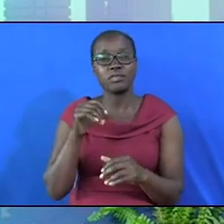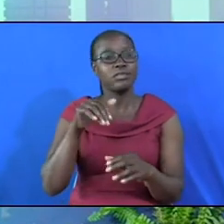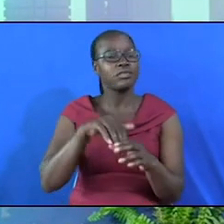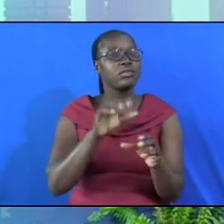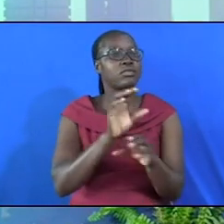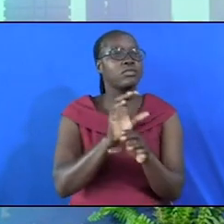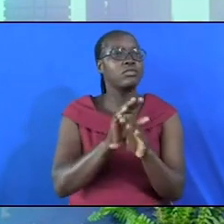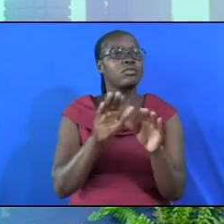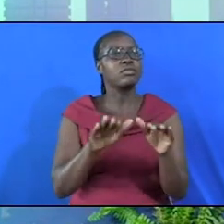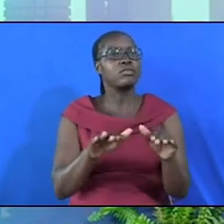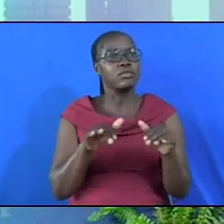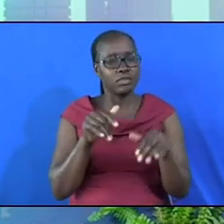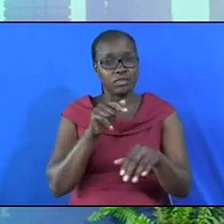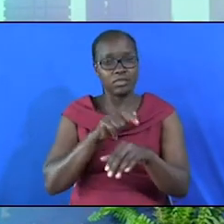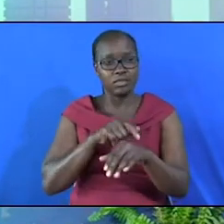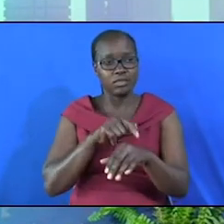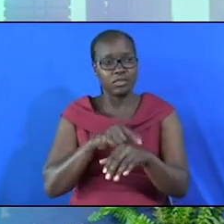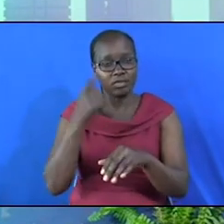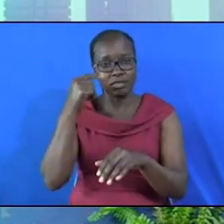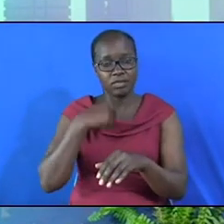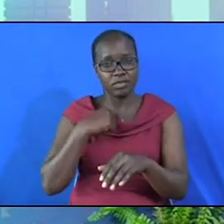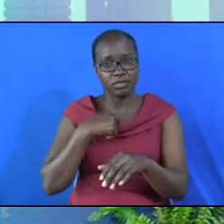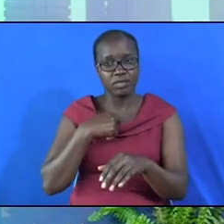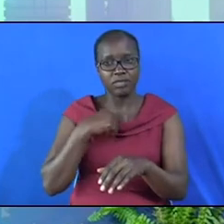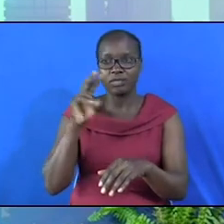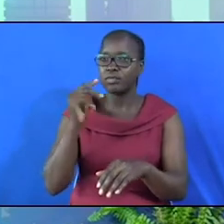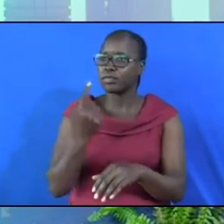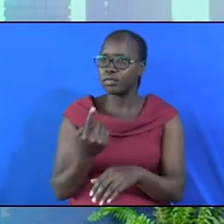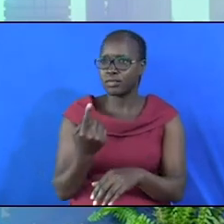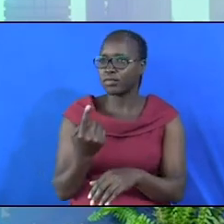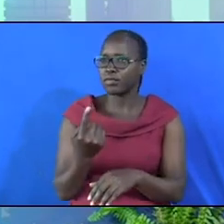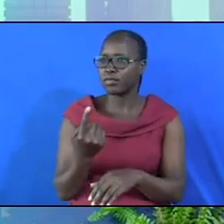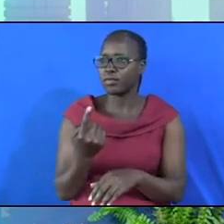congregation waiting for them to come for me. No one came.